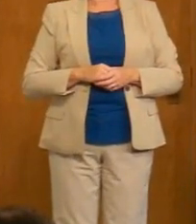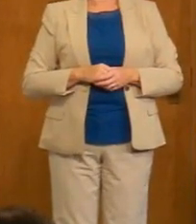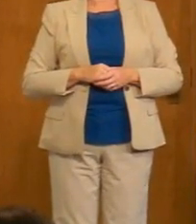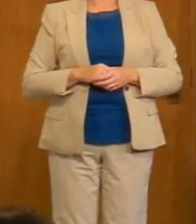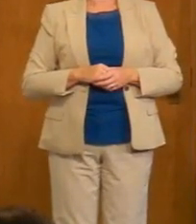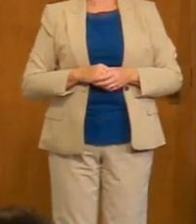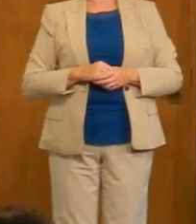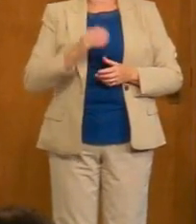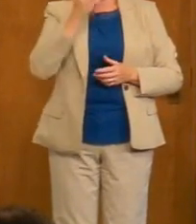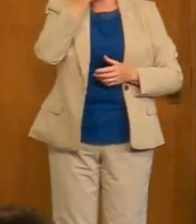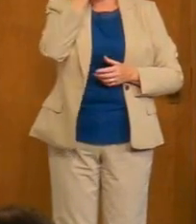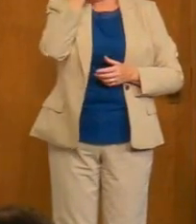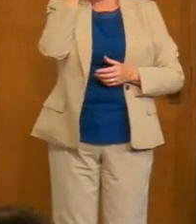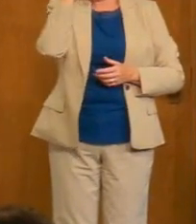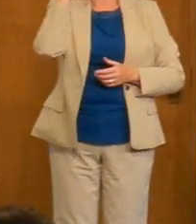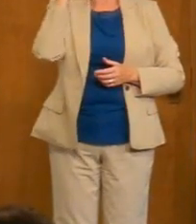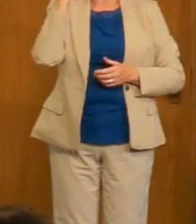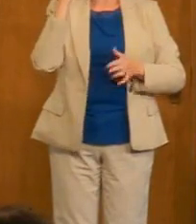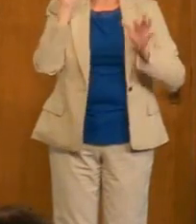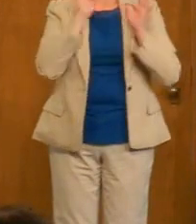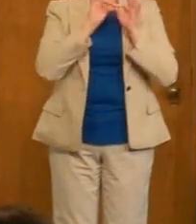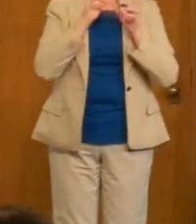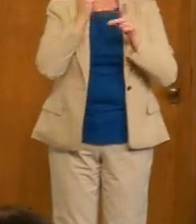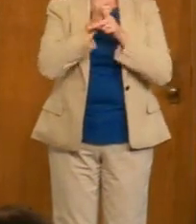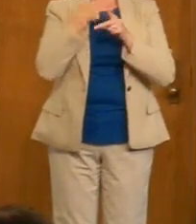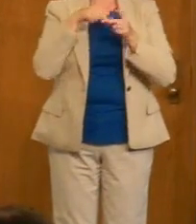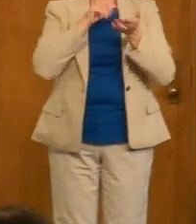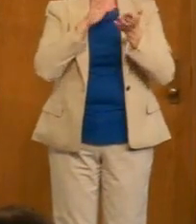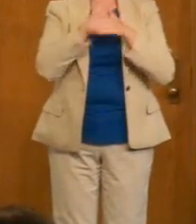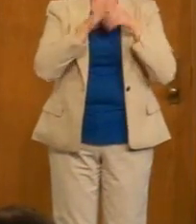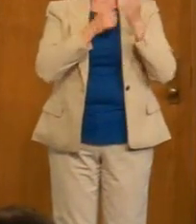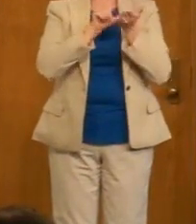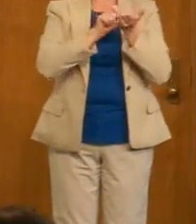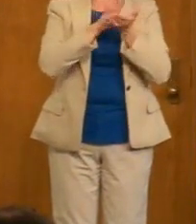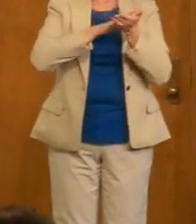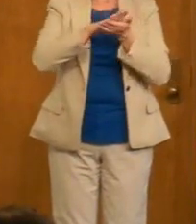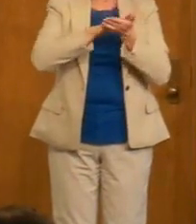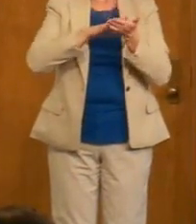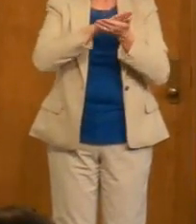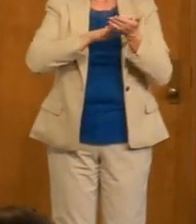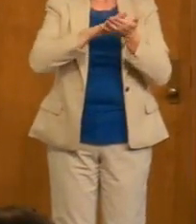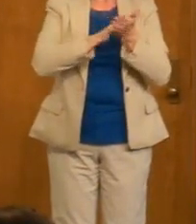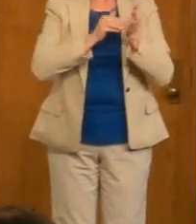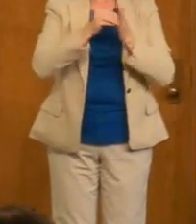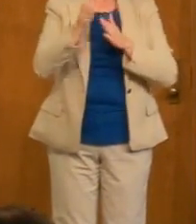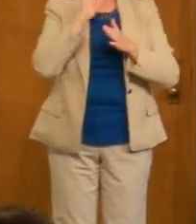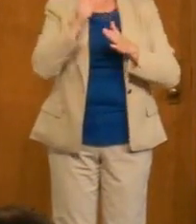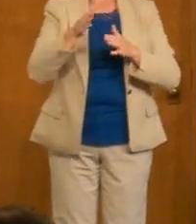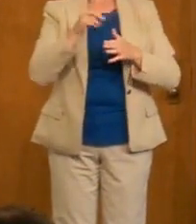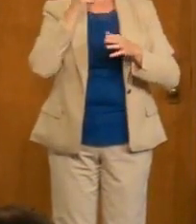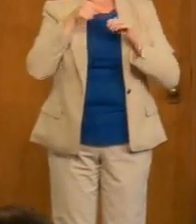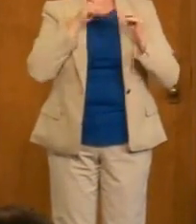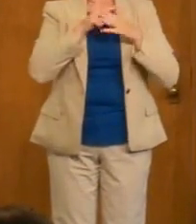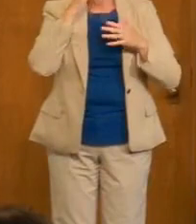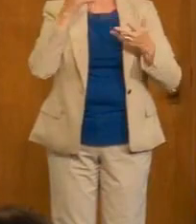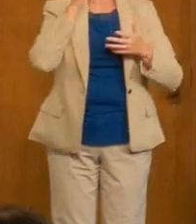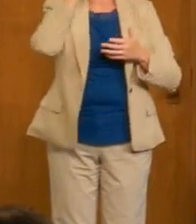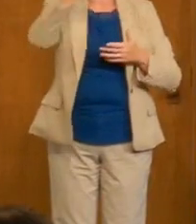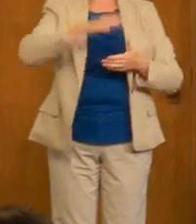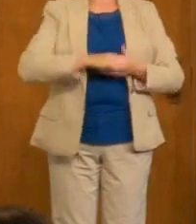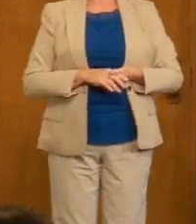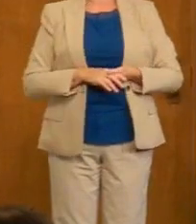orders that we had in place were under Dr. Shahab's signature, were actually not under the emergency order. And Scott had spoken to